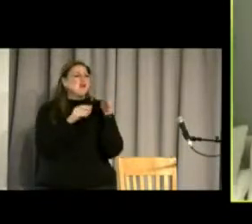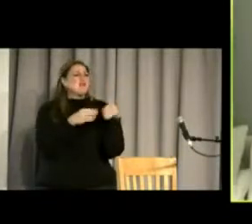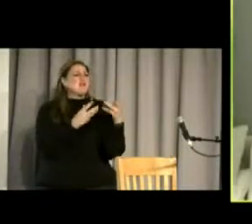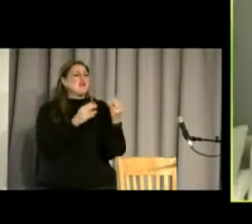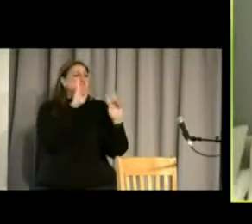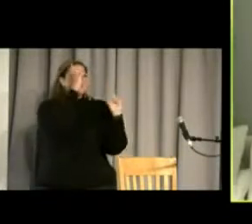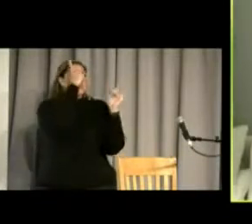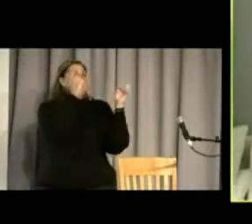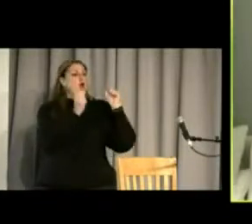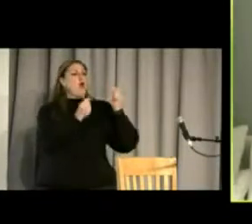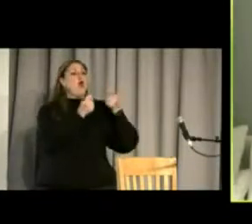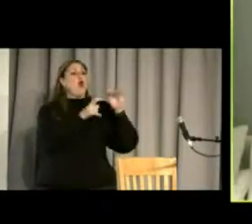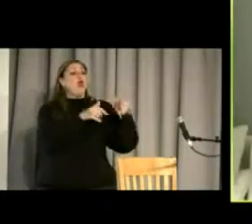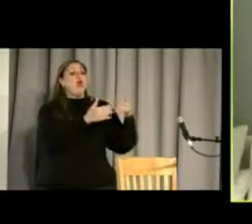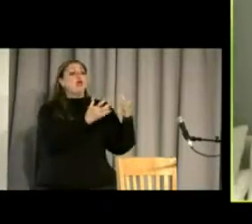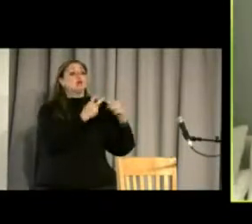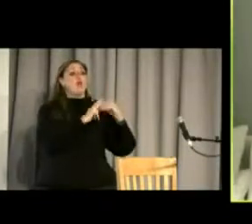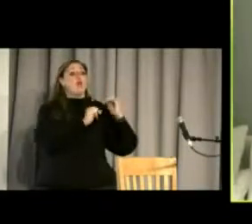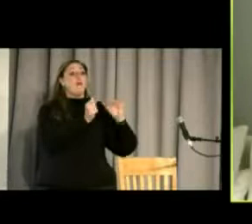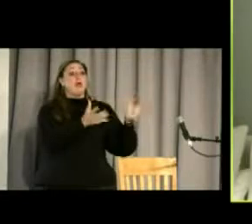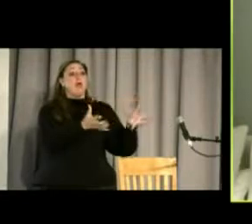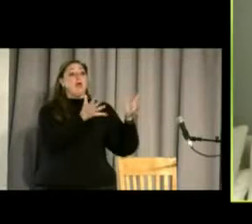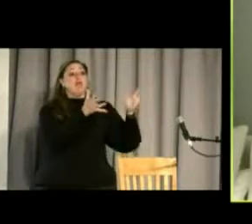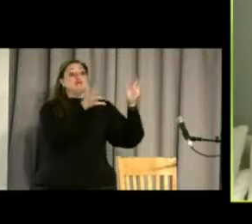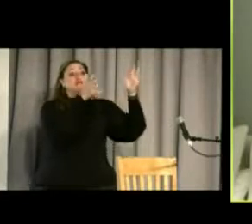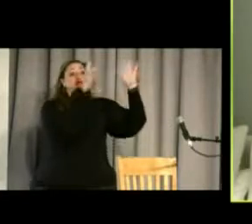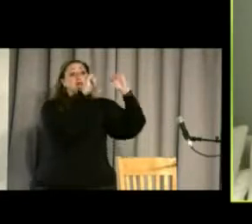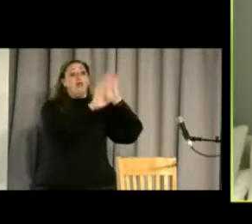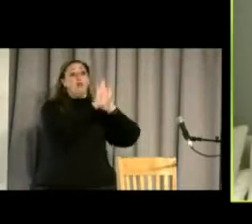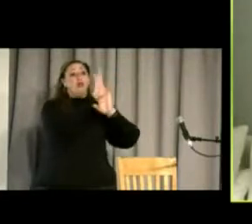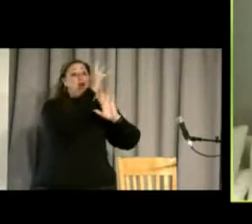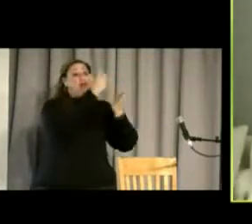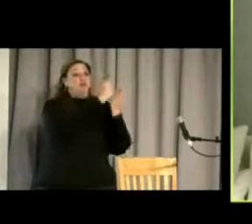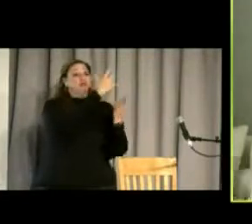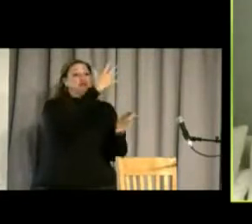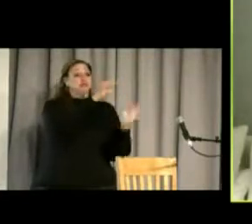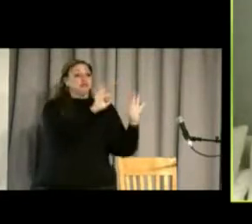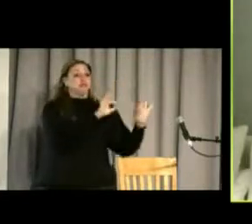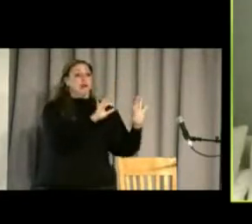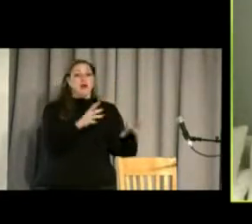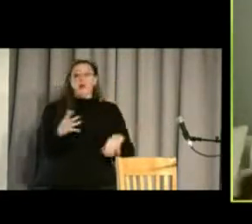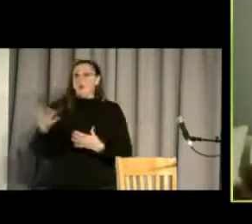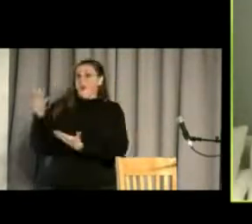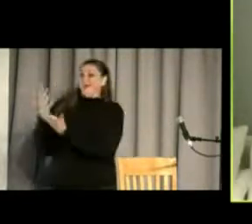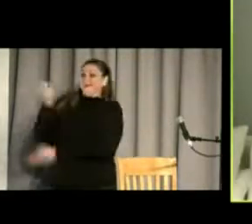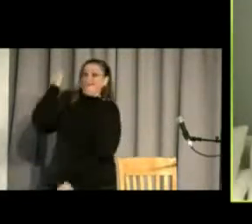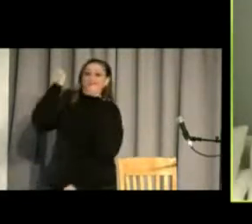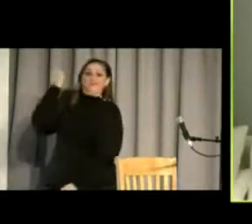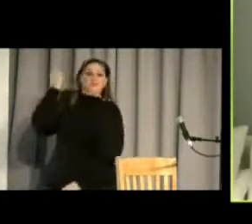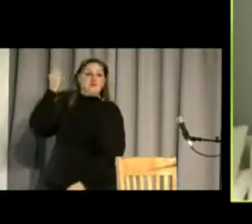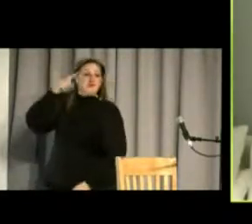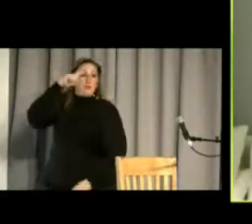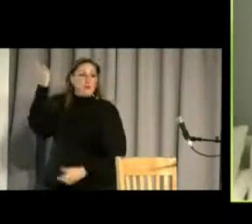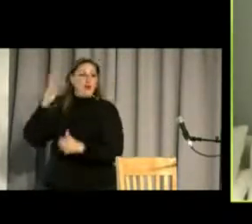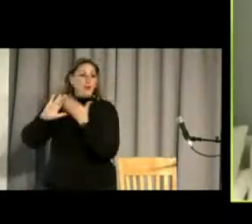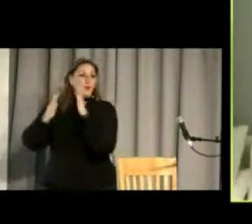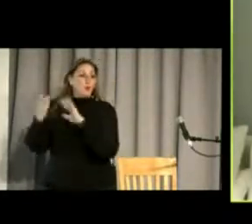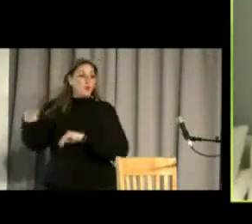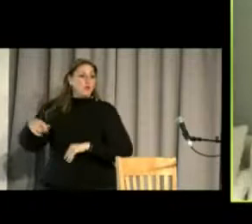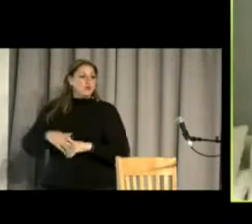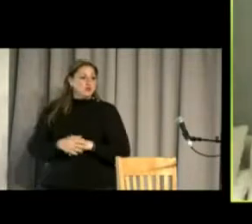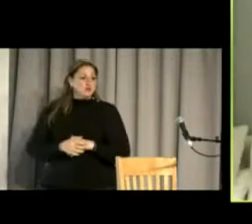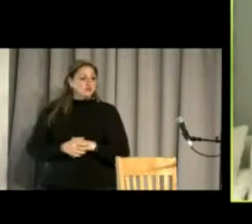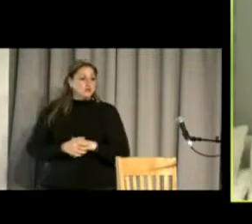them to continue to build the wealth that they're experiencing in their communities, while depriving that from Black communities. And